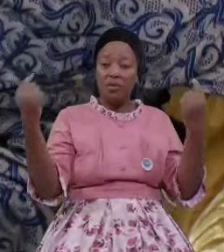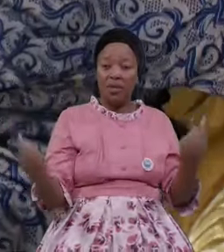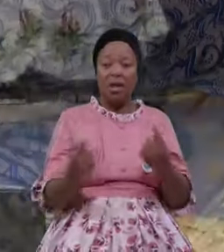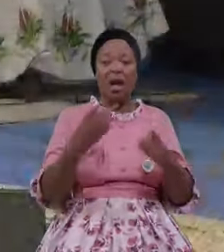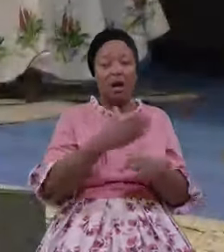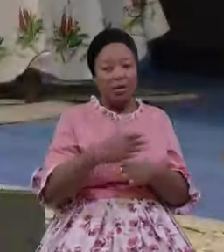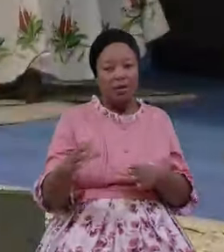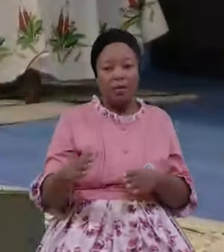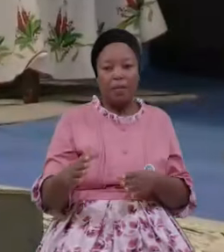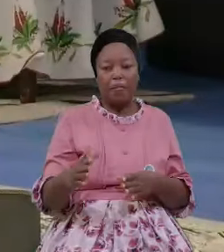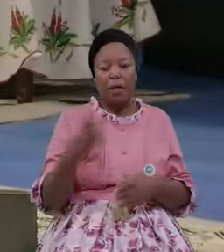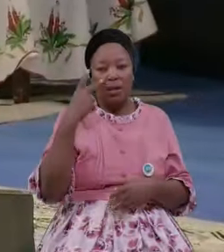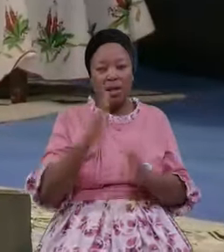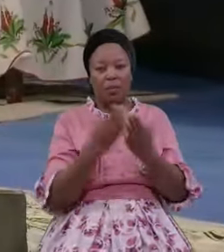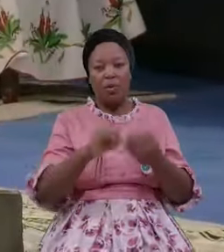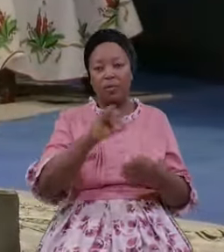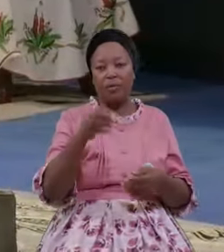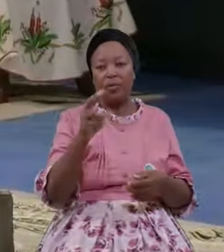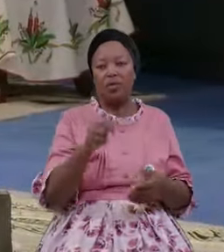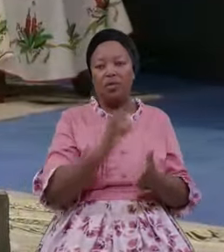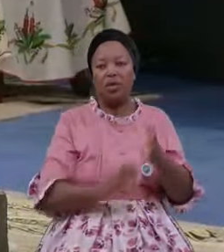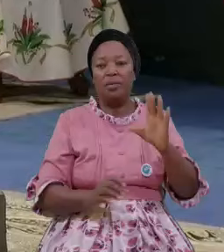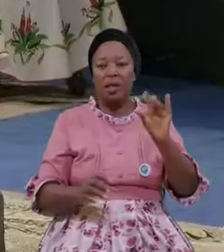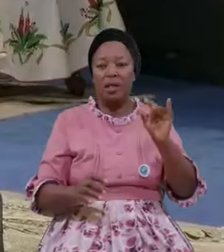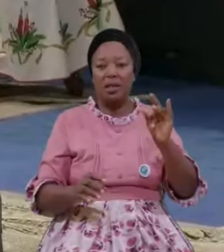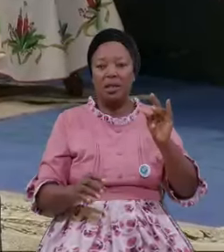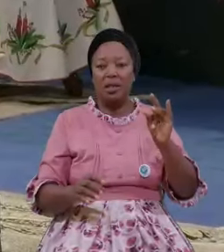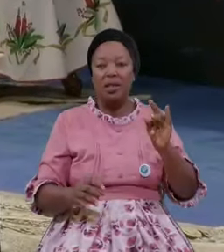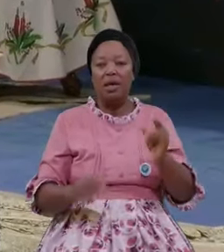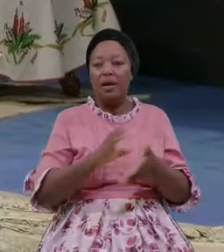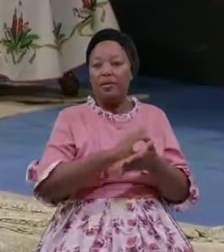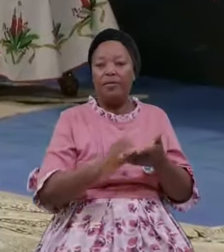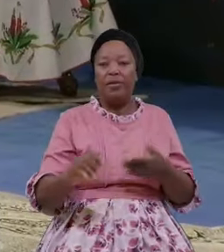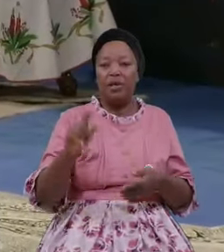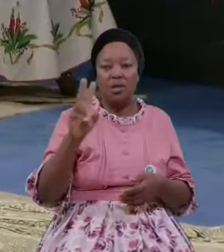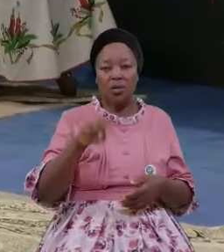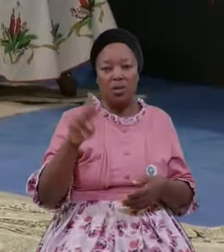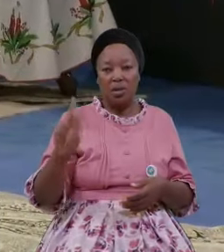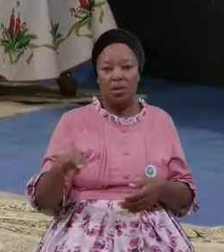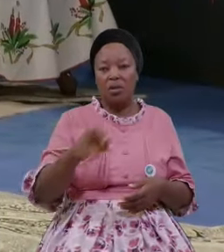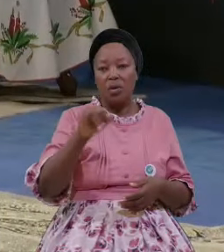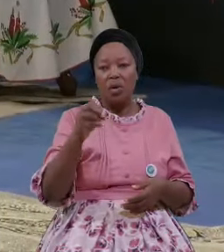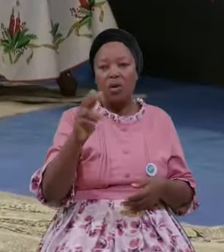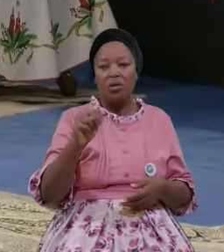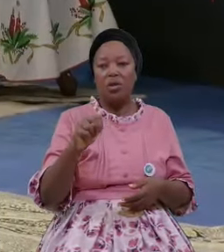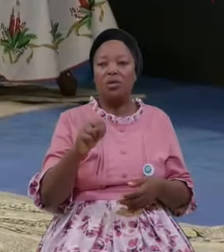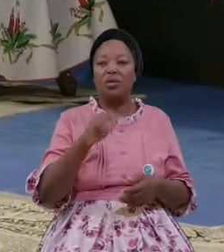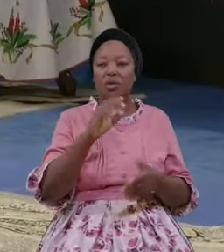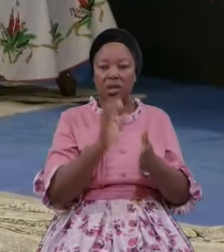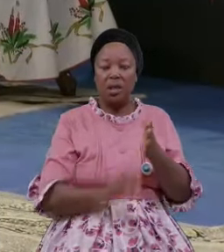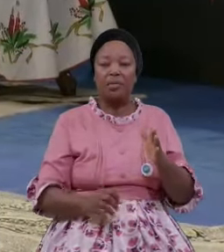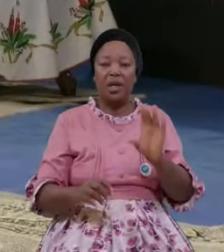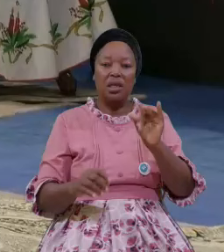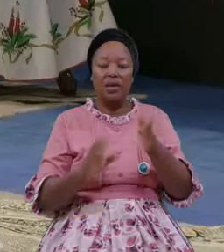Look at John chapter 18. I'm reading from verse 22. In John chapter 18, verse 22,